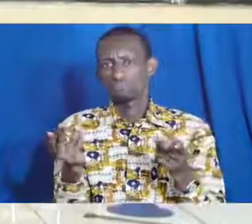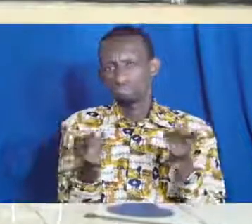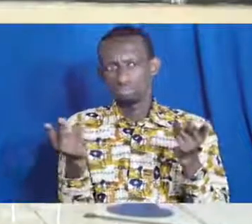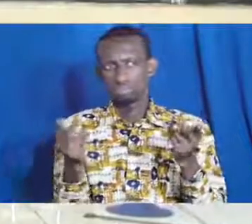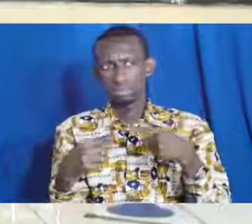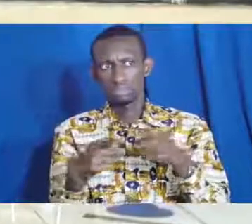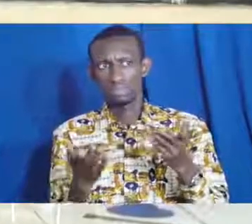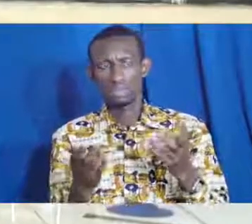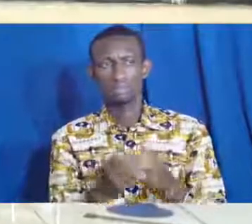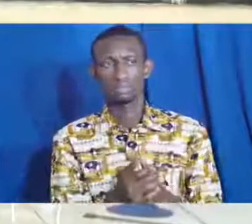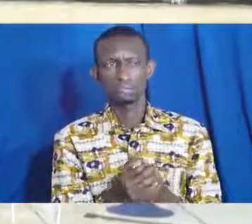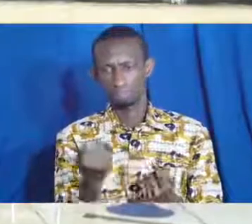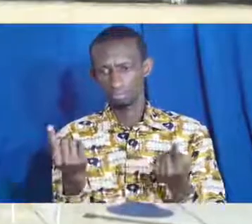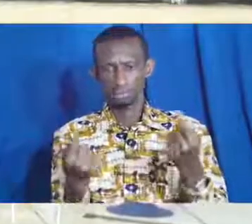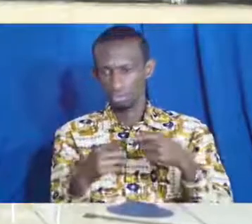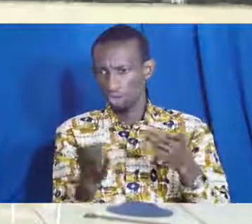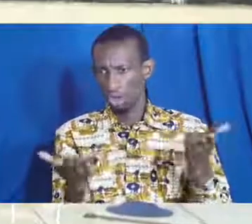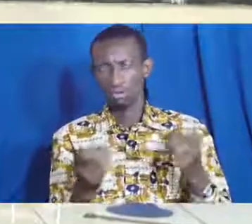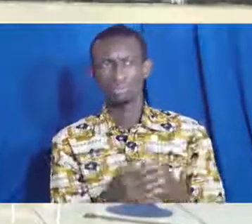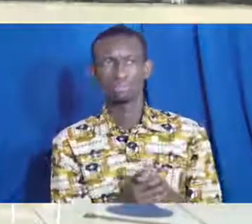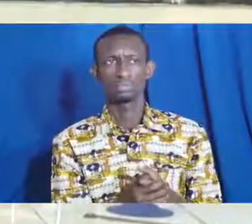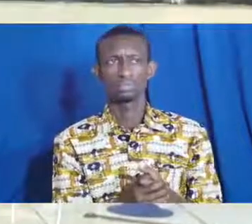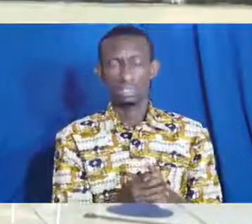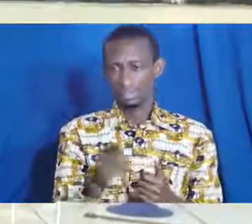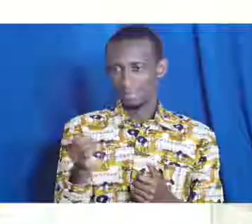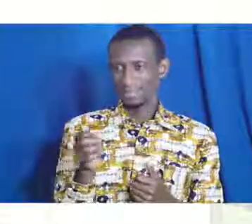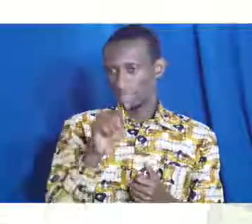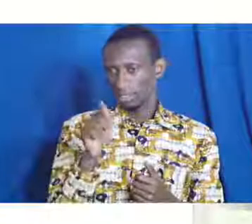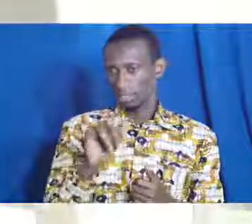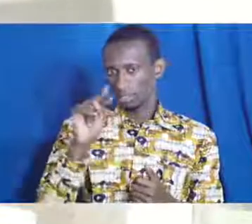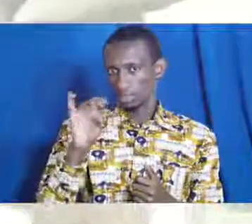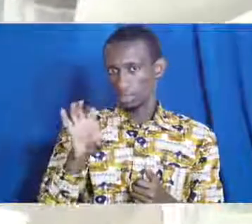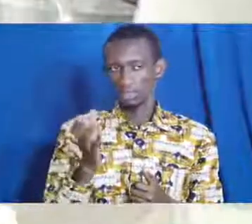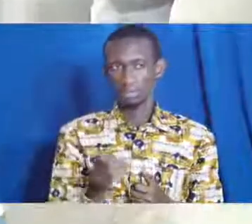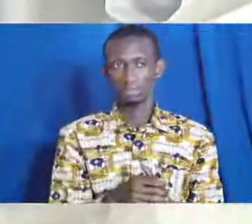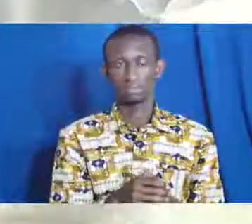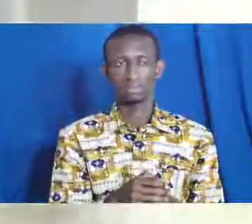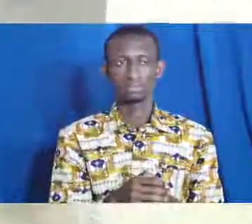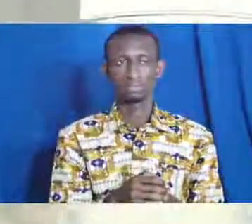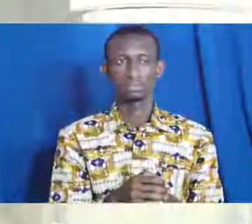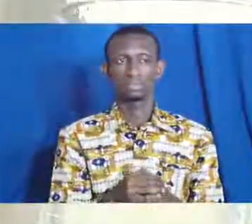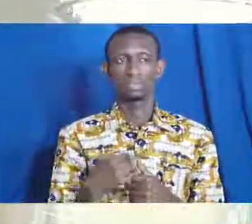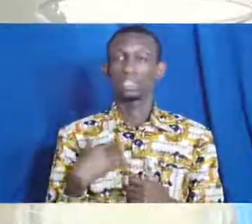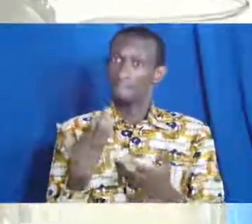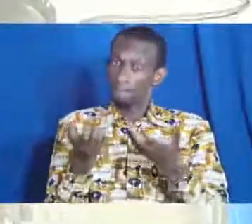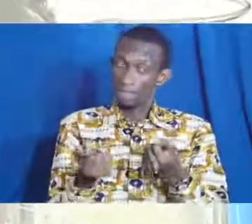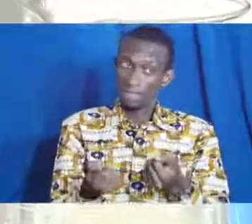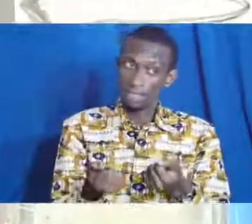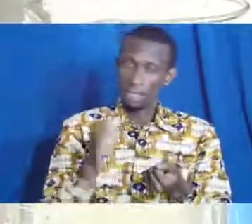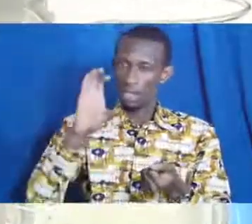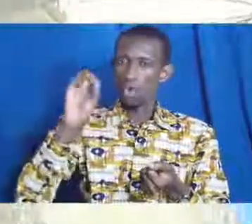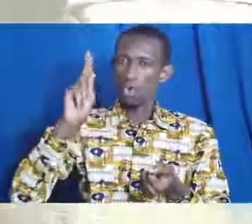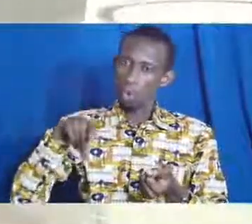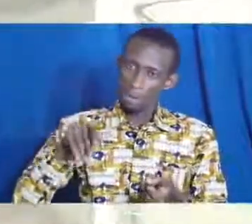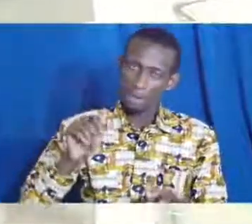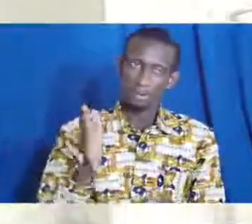one that we are talking about. So this is zinc sulfate, and I have a copper strip here